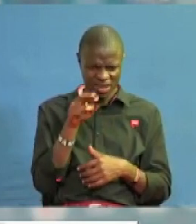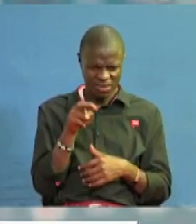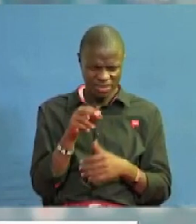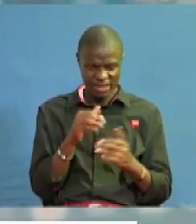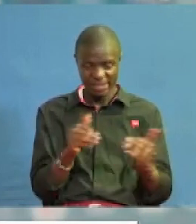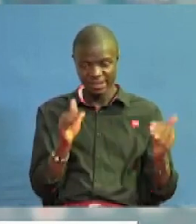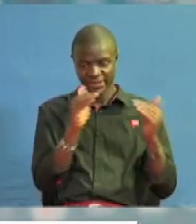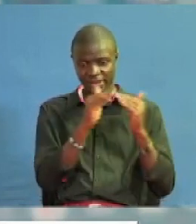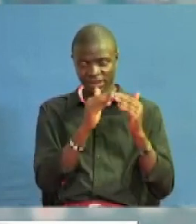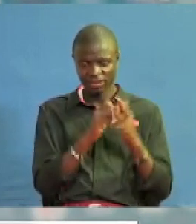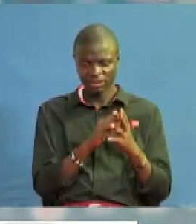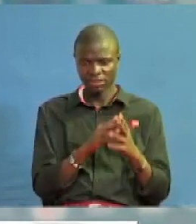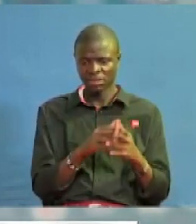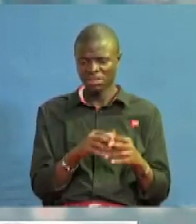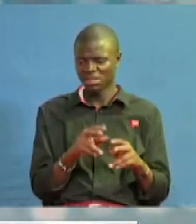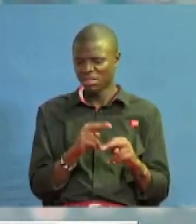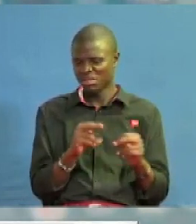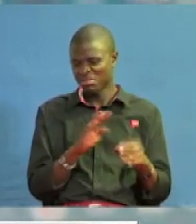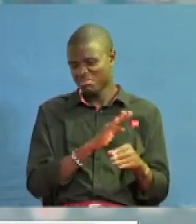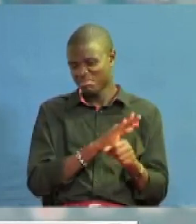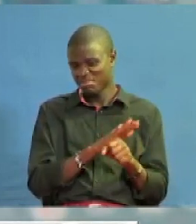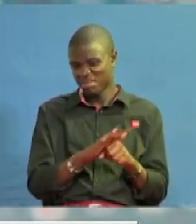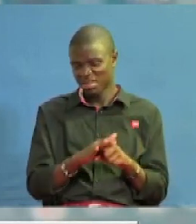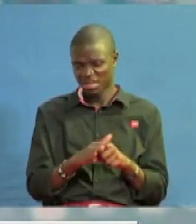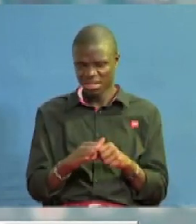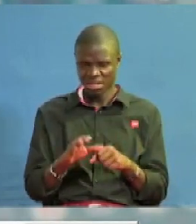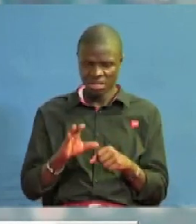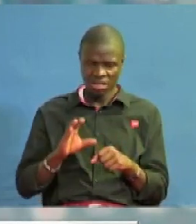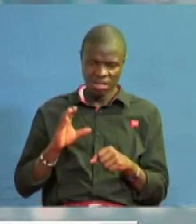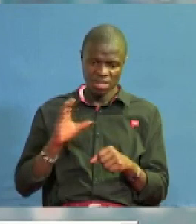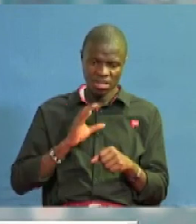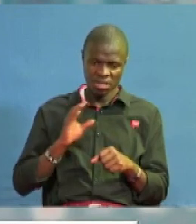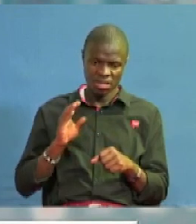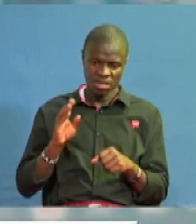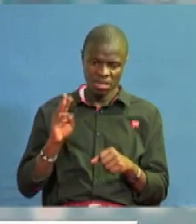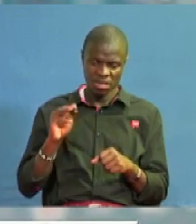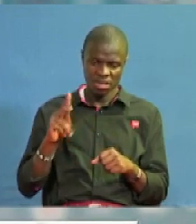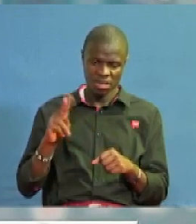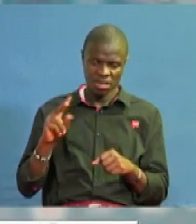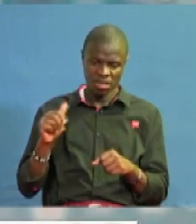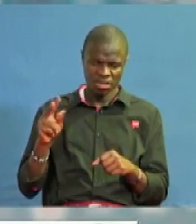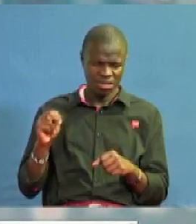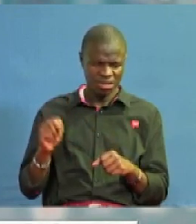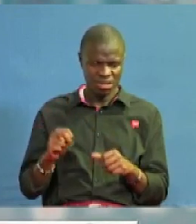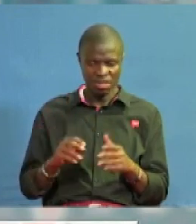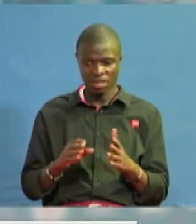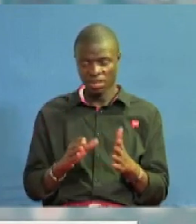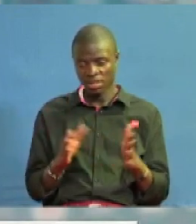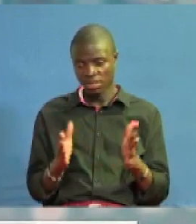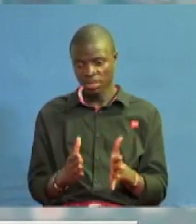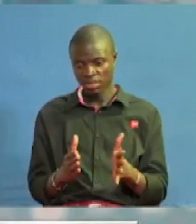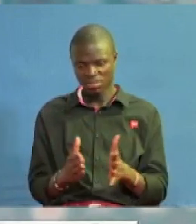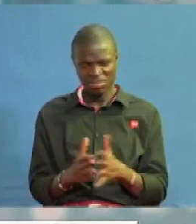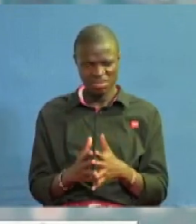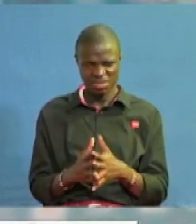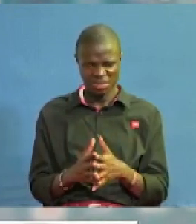moment, not many companies are trading there, right? Yeah. Because the minimum requirements